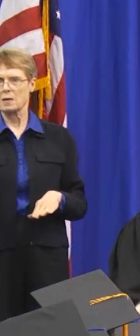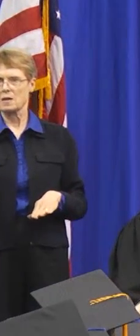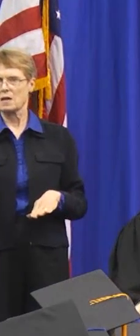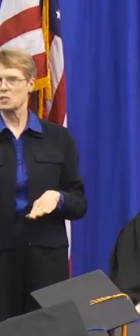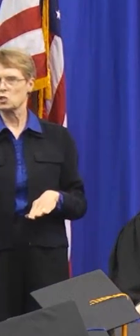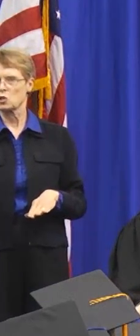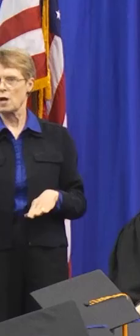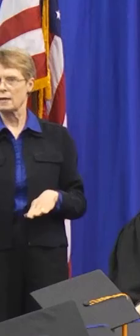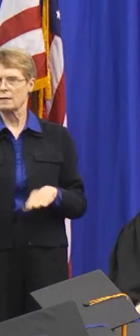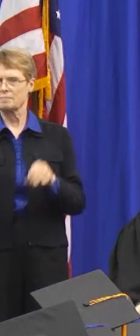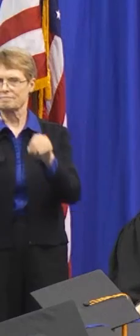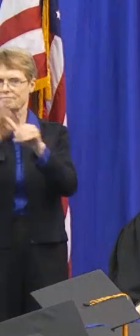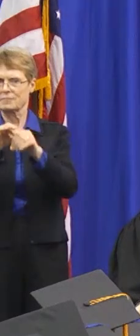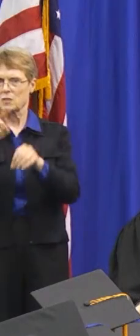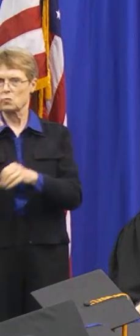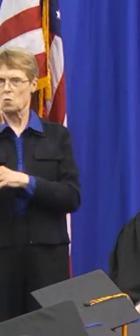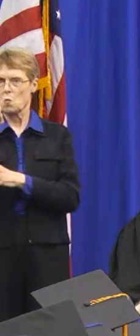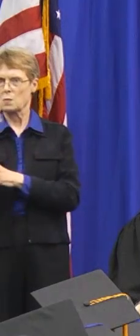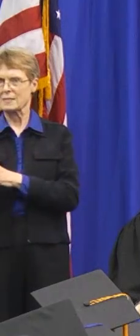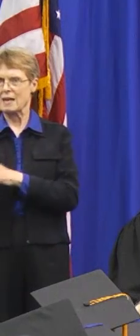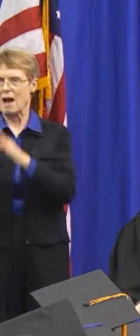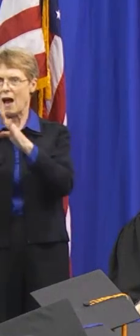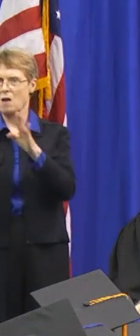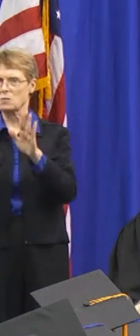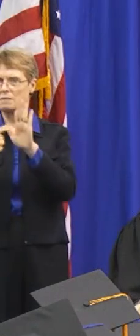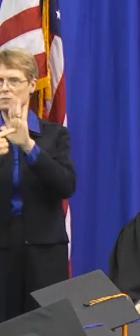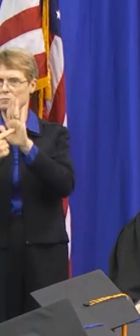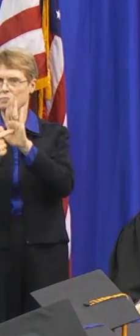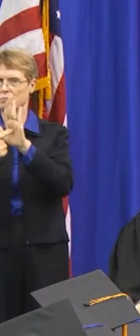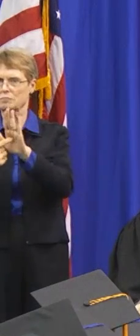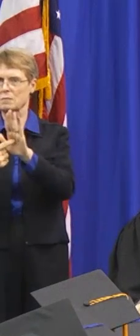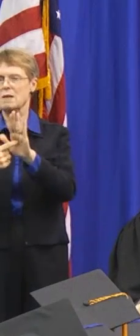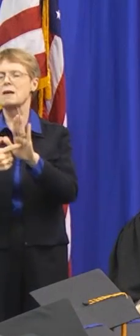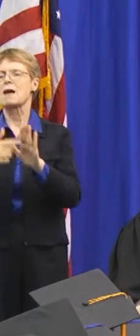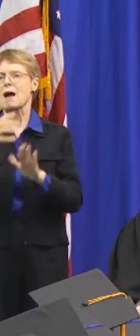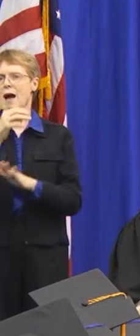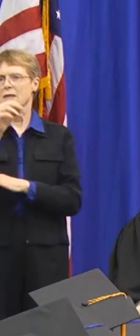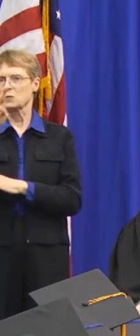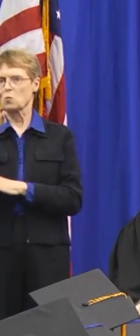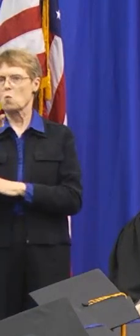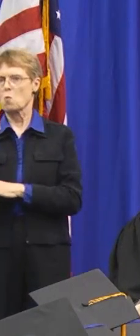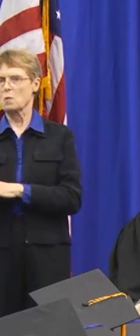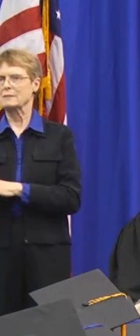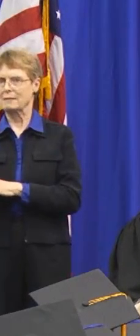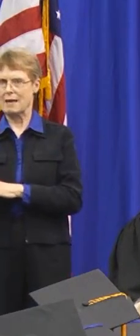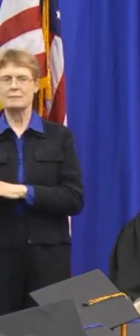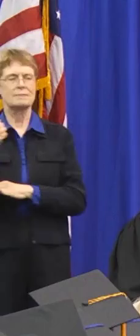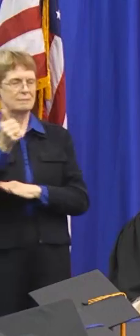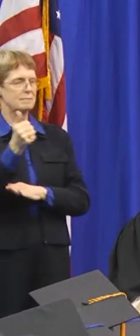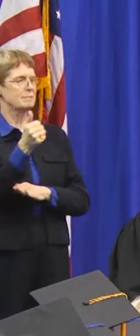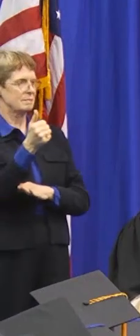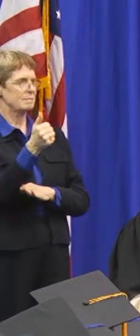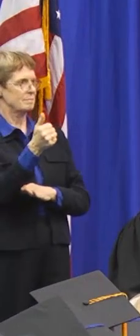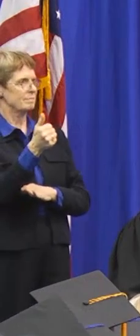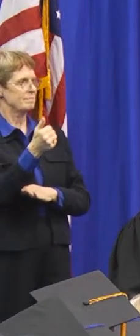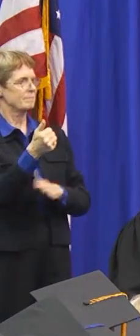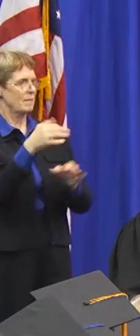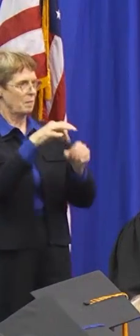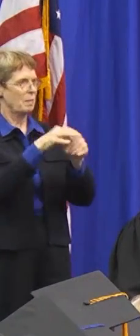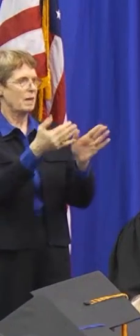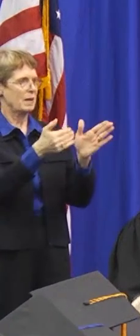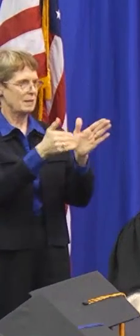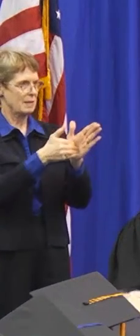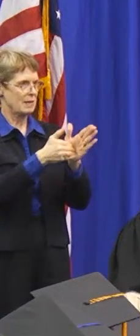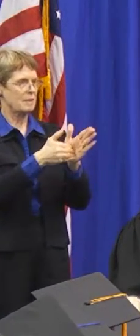in 2006 and unopposed in 2010. He serves as Alabama's House District 25,